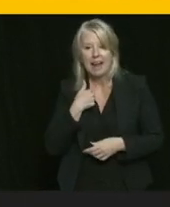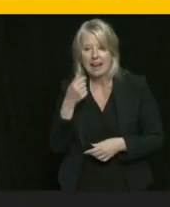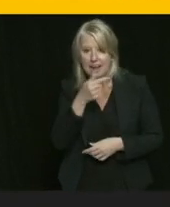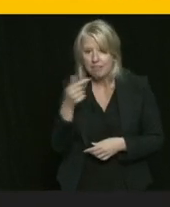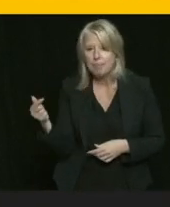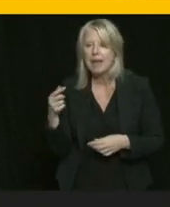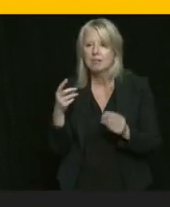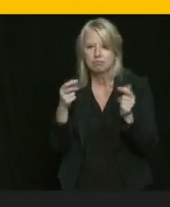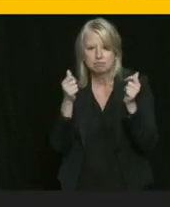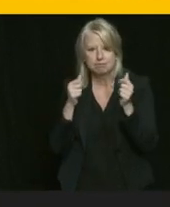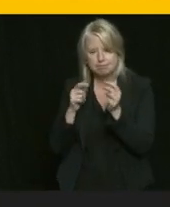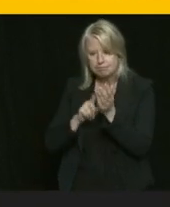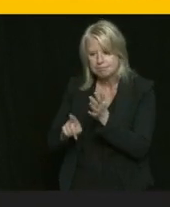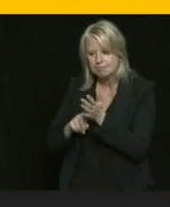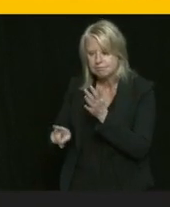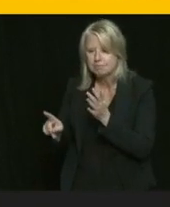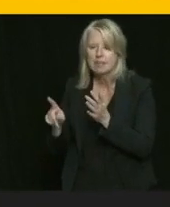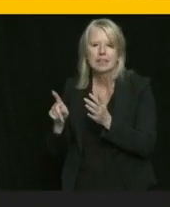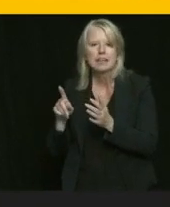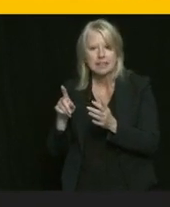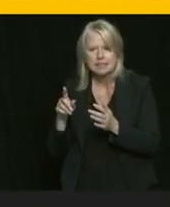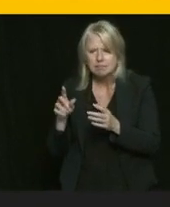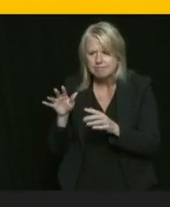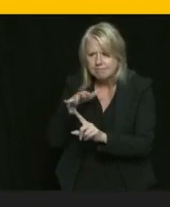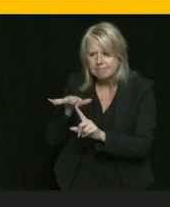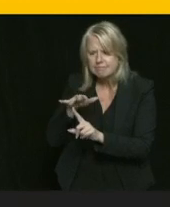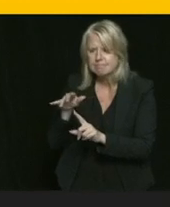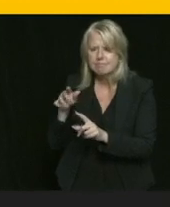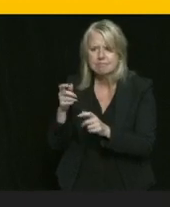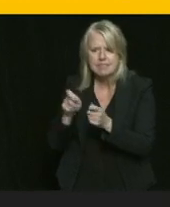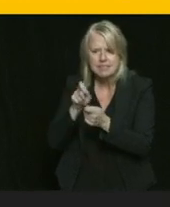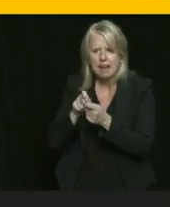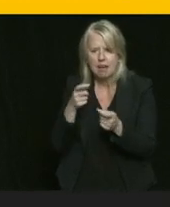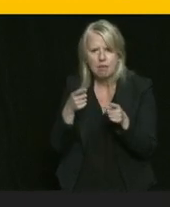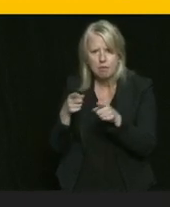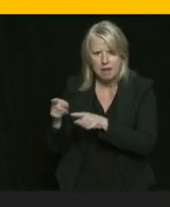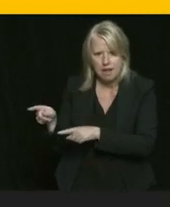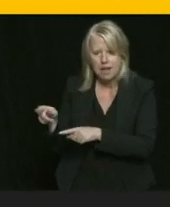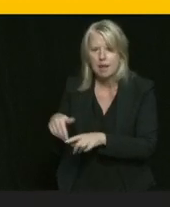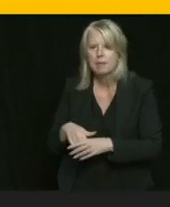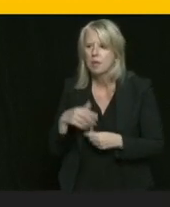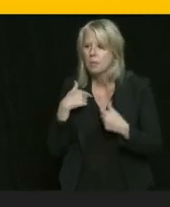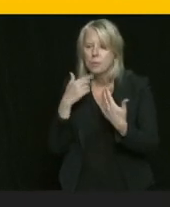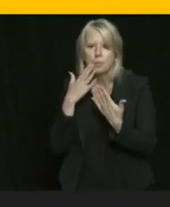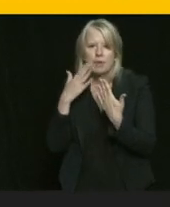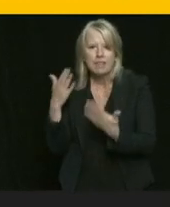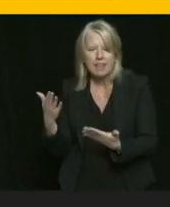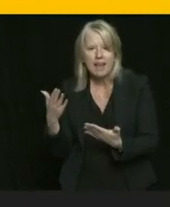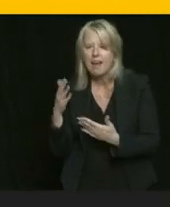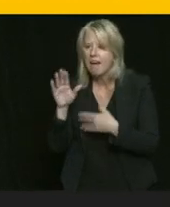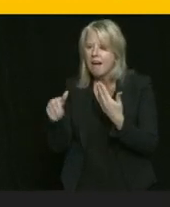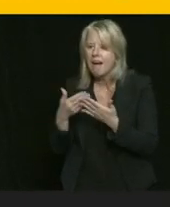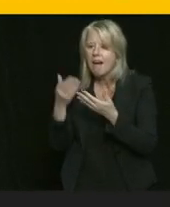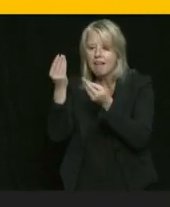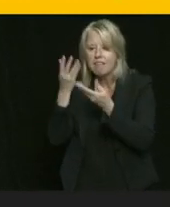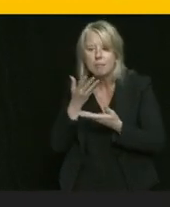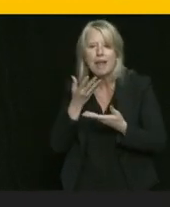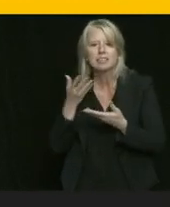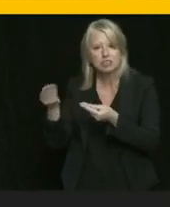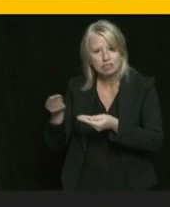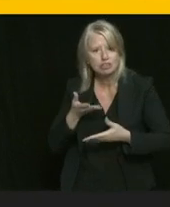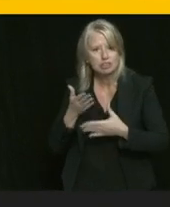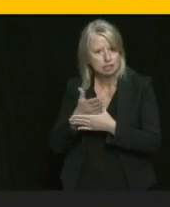follow-up to ascertain exactly what was going on, and we thank all the information that's been flowing in.